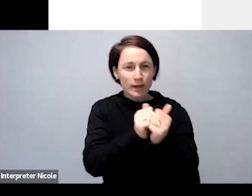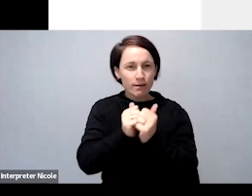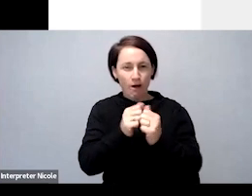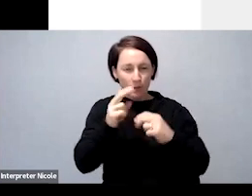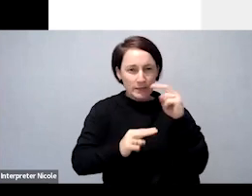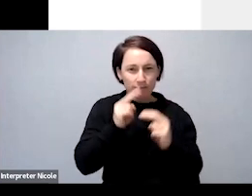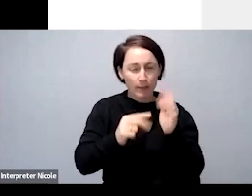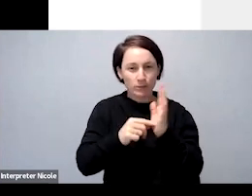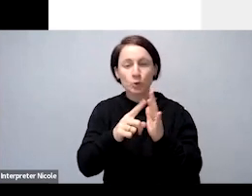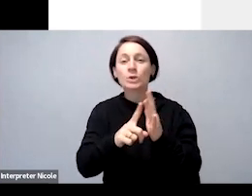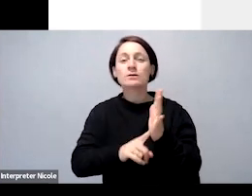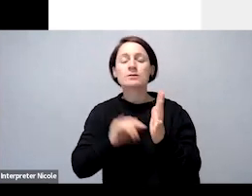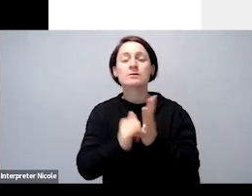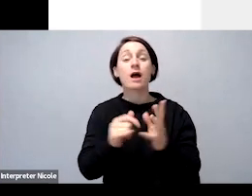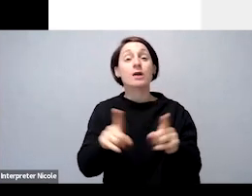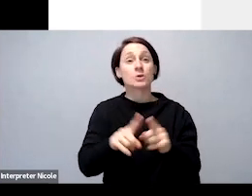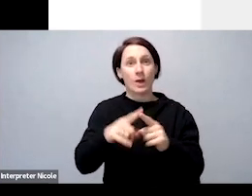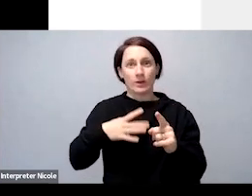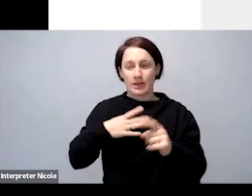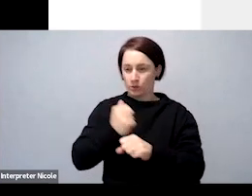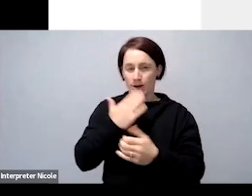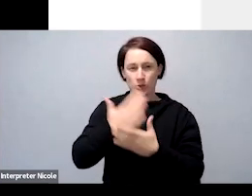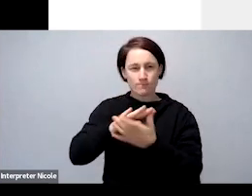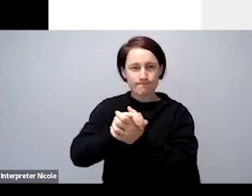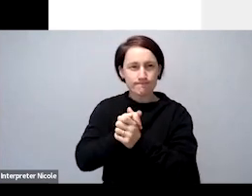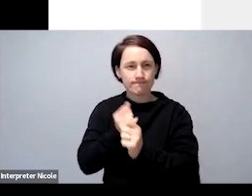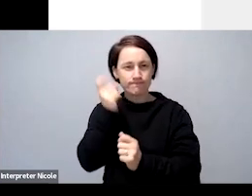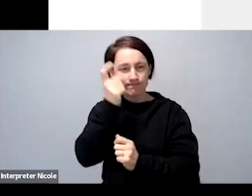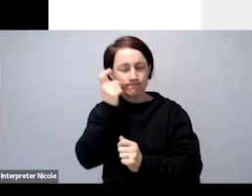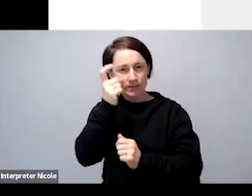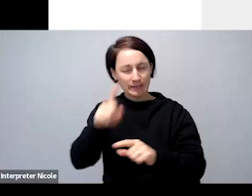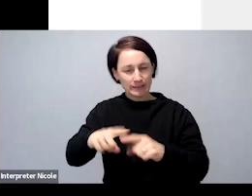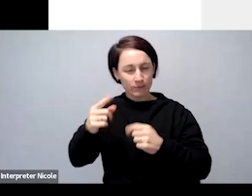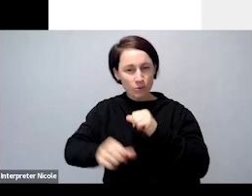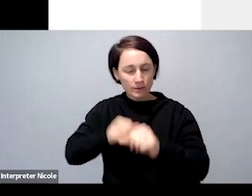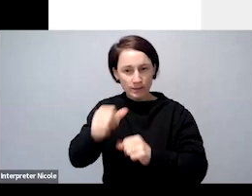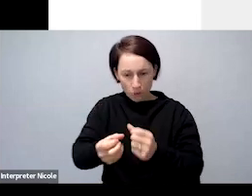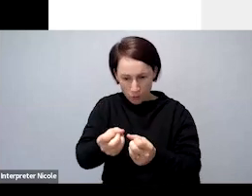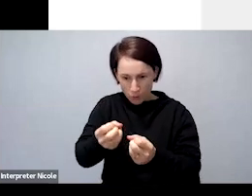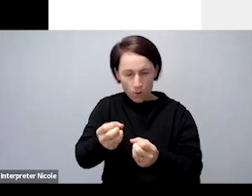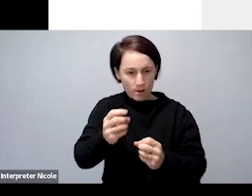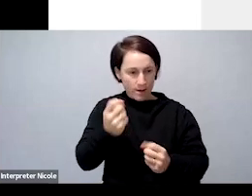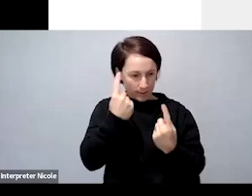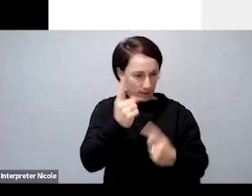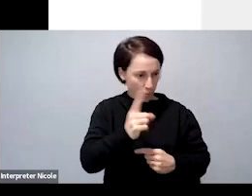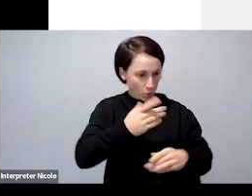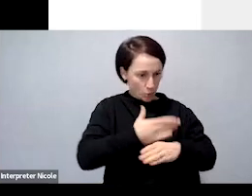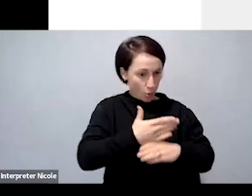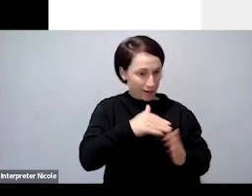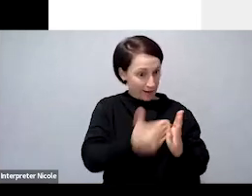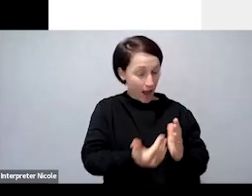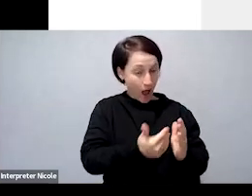that's overlaid by an appreciative inquiry set of processes where we unpack what's working now and what's working